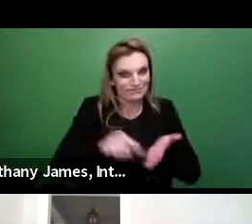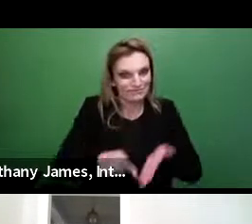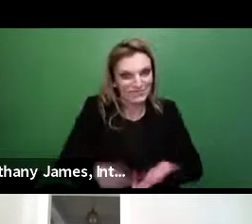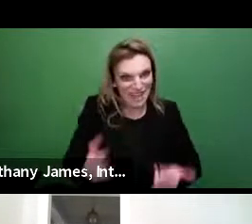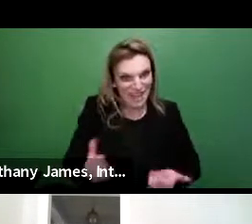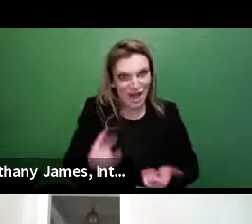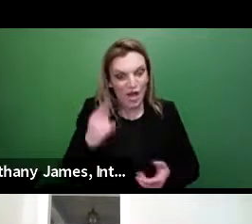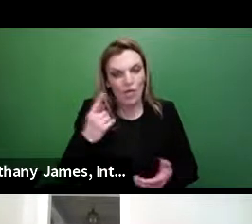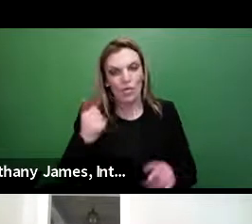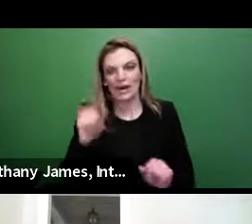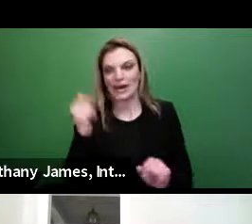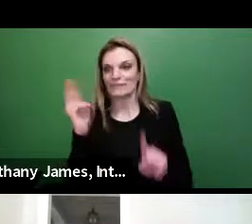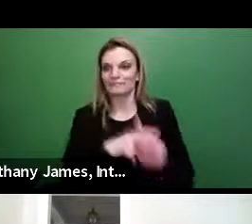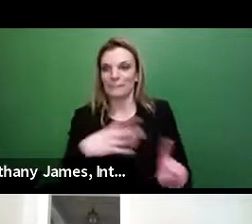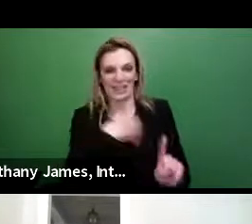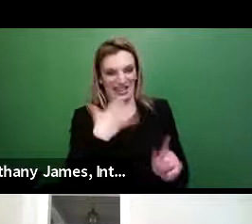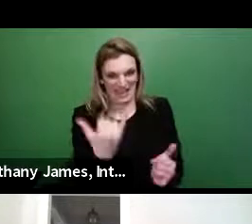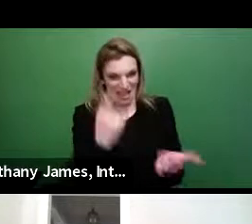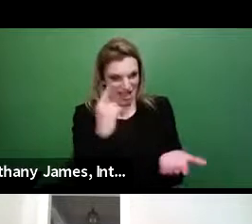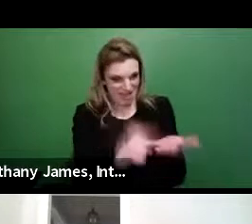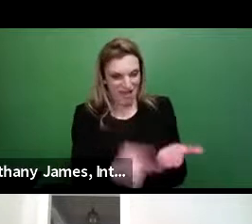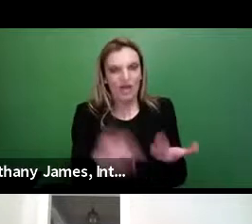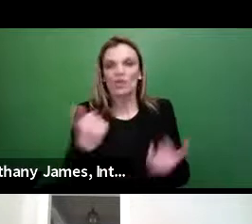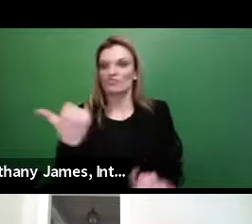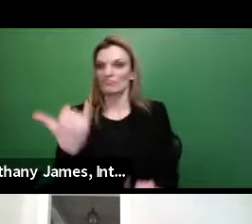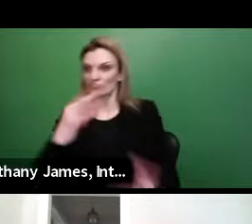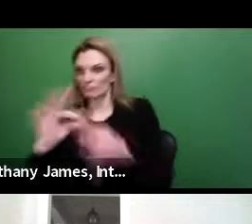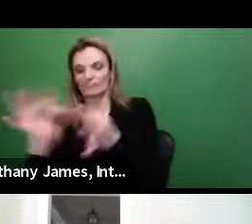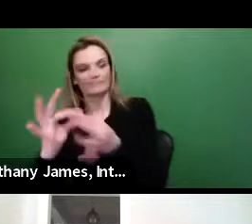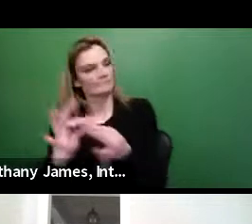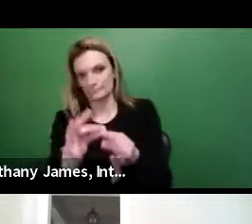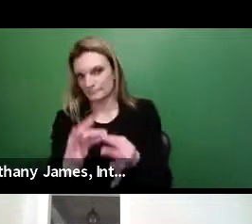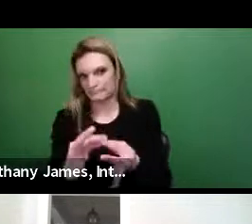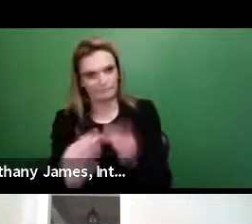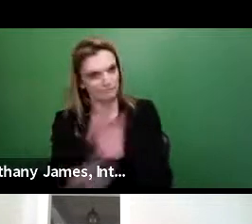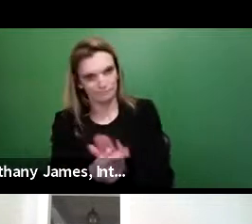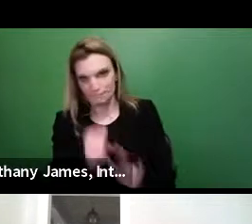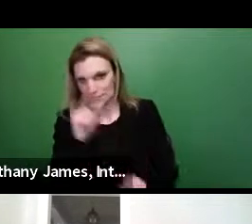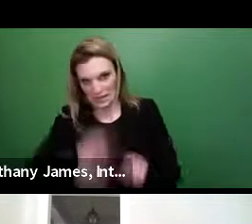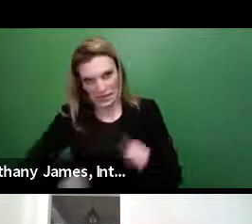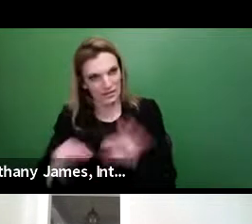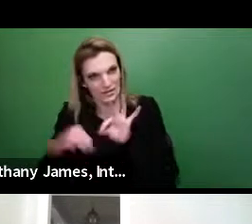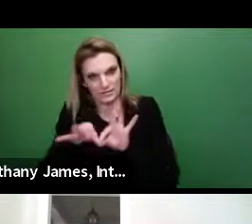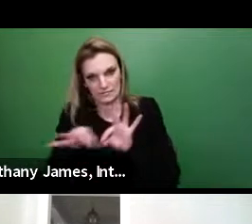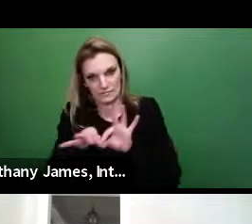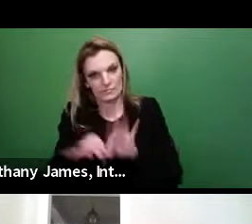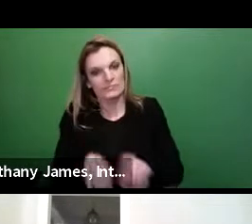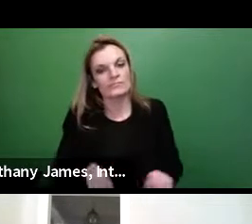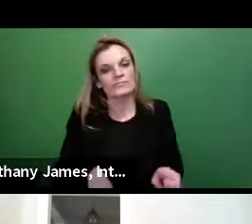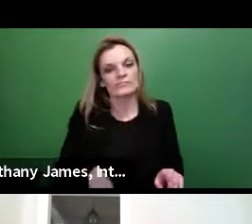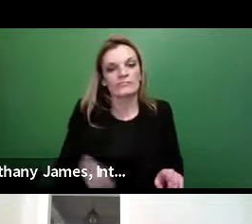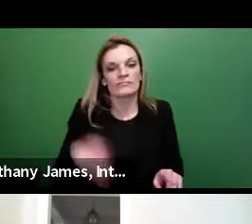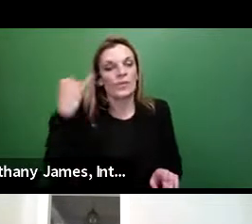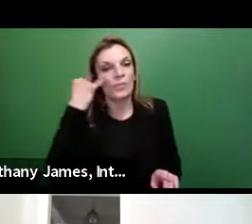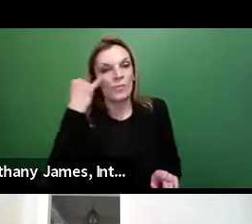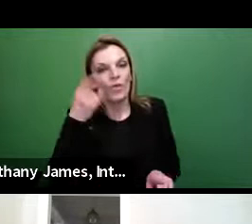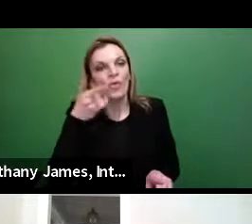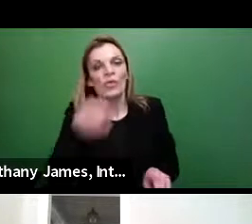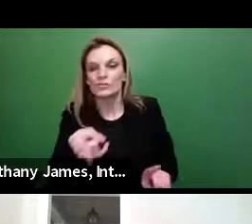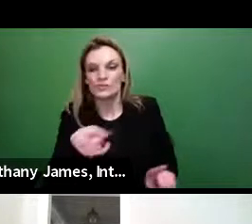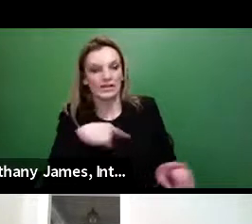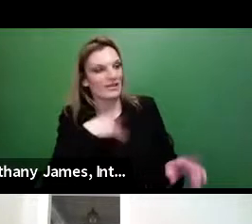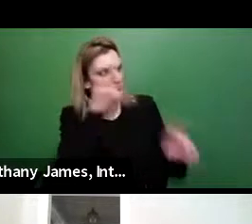inappropriate to speak about that before the commission. This is done in fairness to the parties and the process should your complaint come before the commission for a decision and